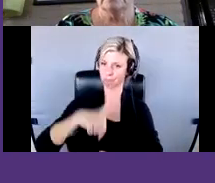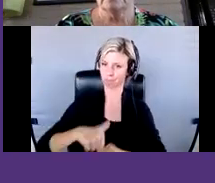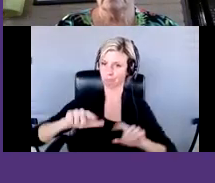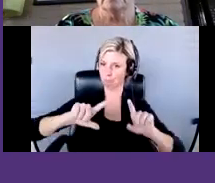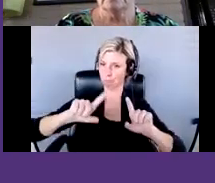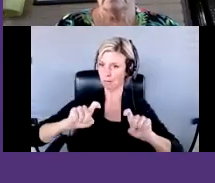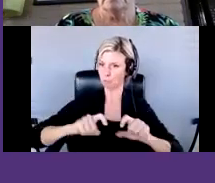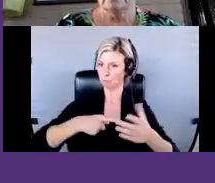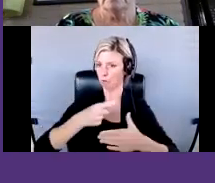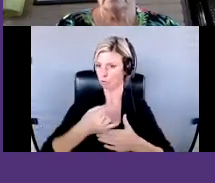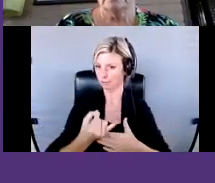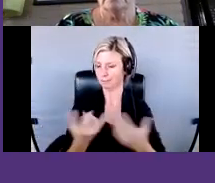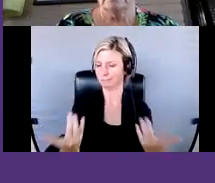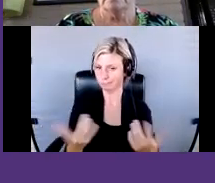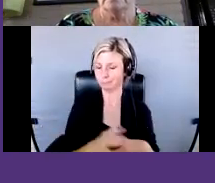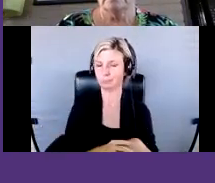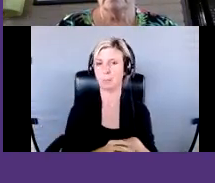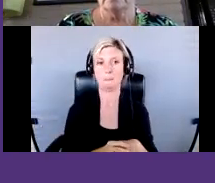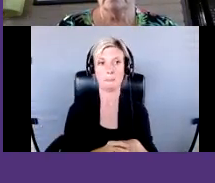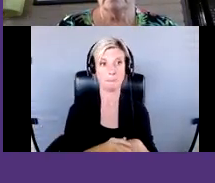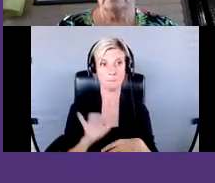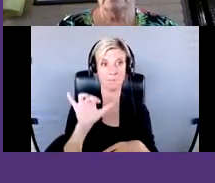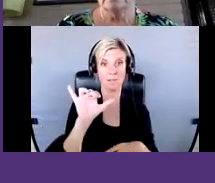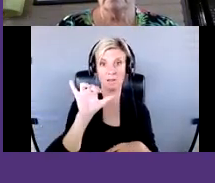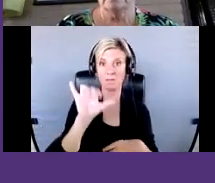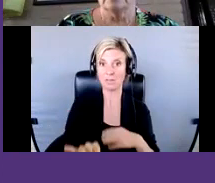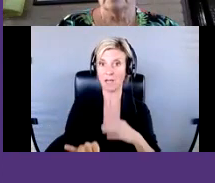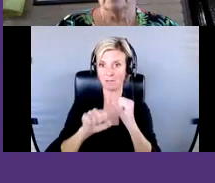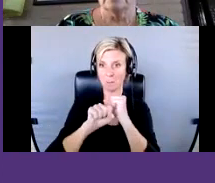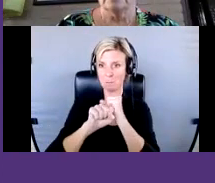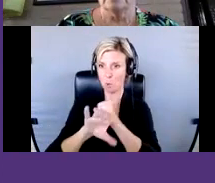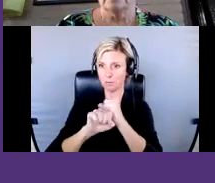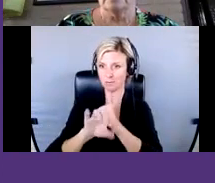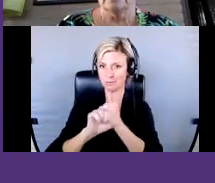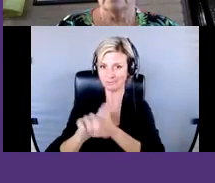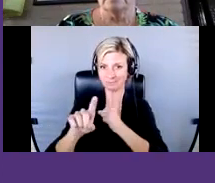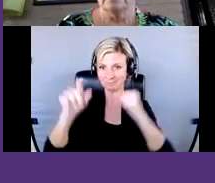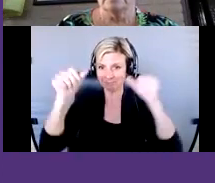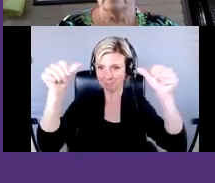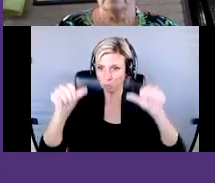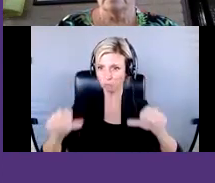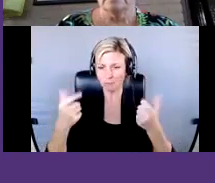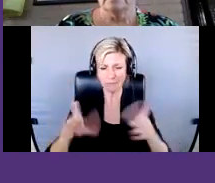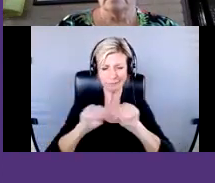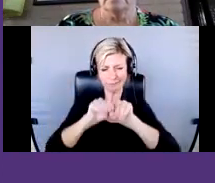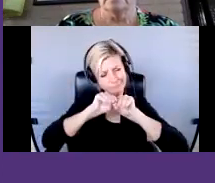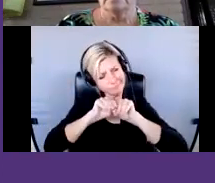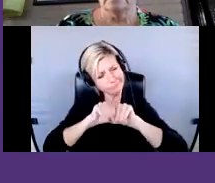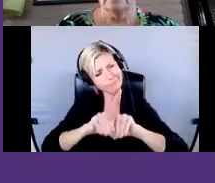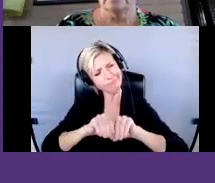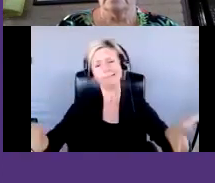like, yeah, and we've sent that poster to like hundreds of organizations, and I've done a lot of